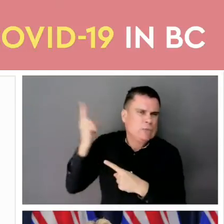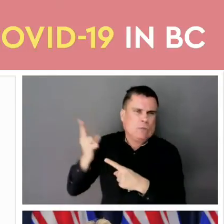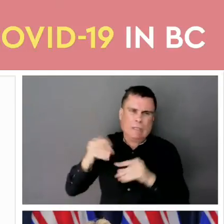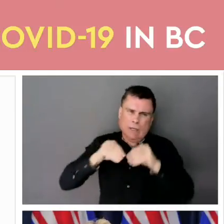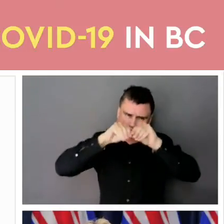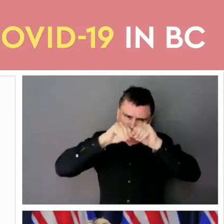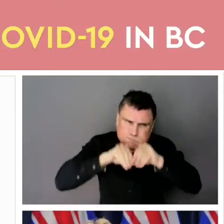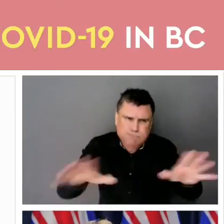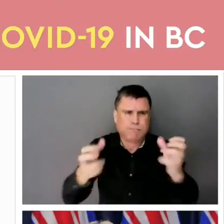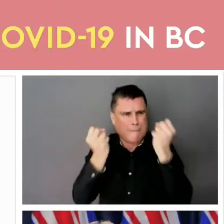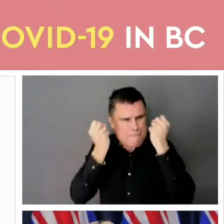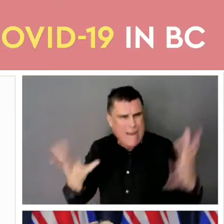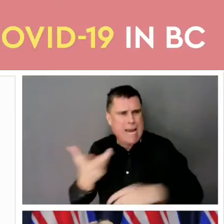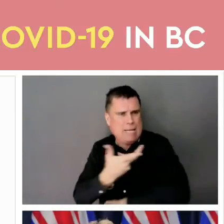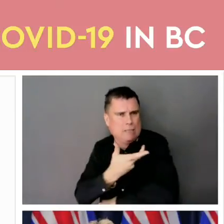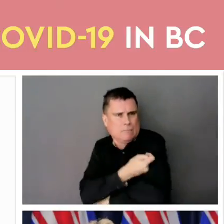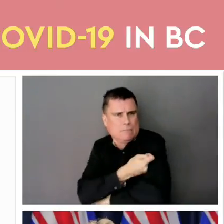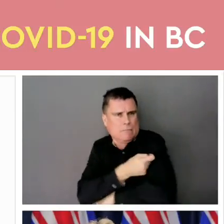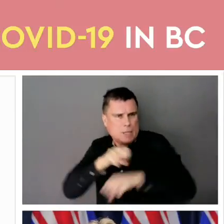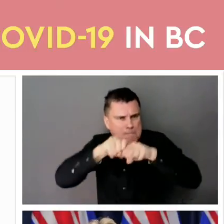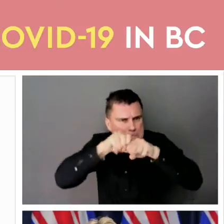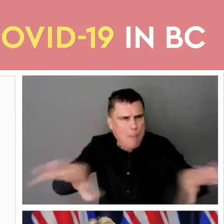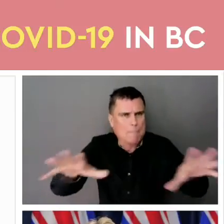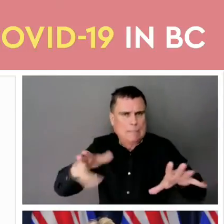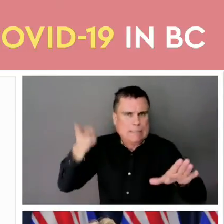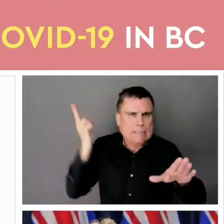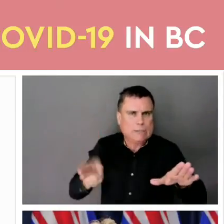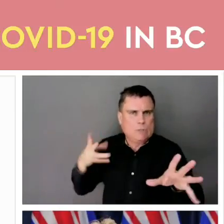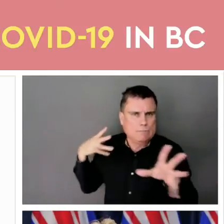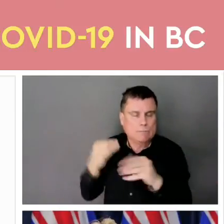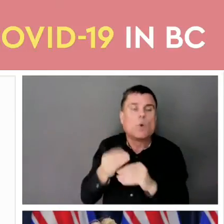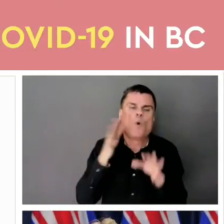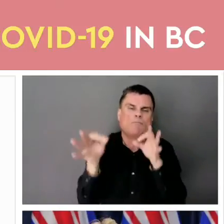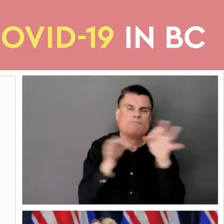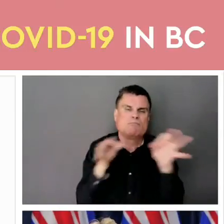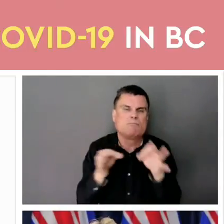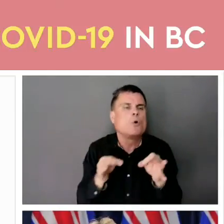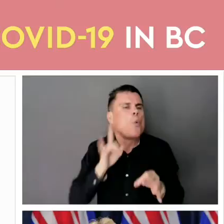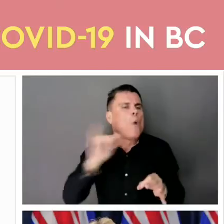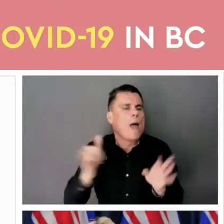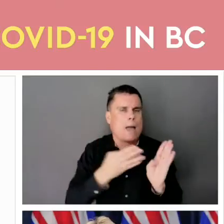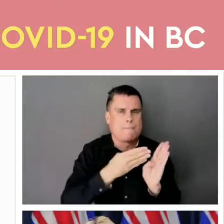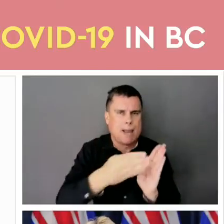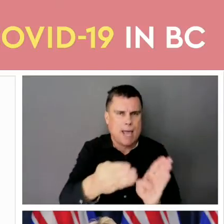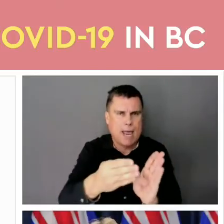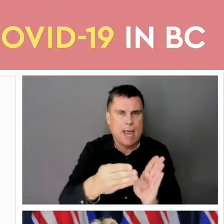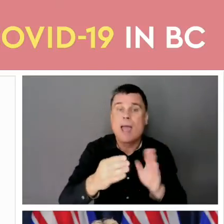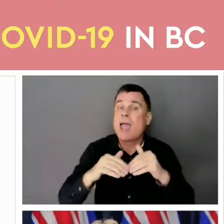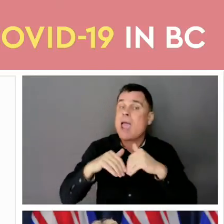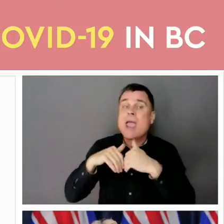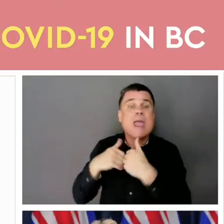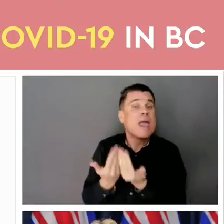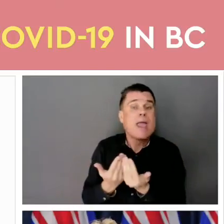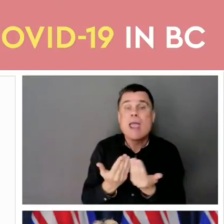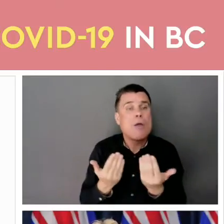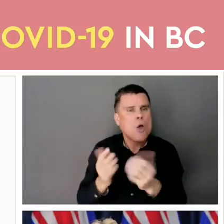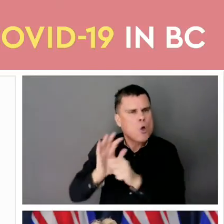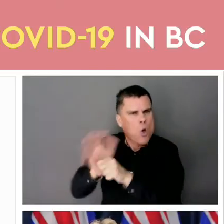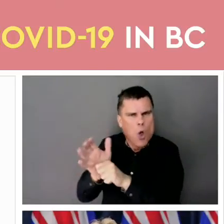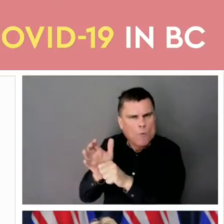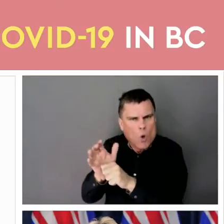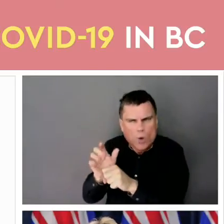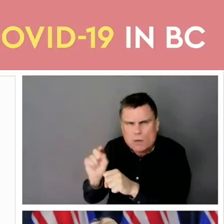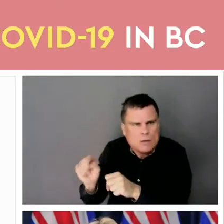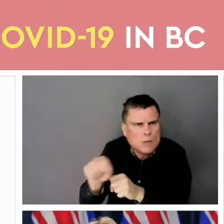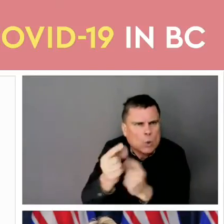be outlining this plan to make the COVID-19 vaccine available to all eligible people living